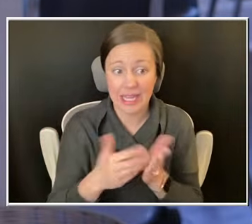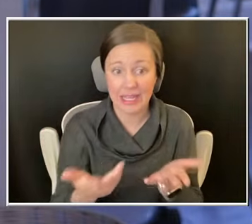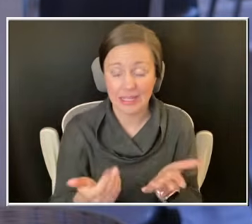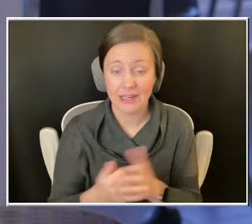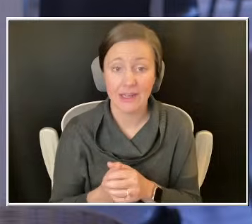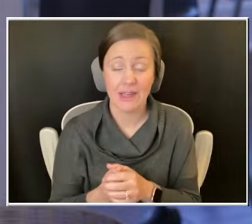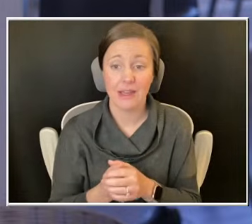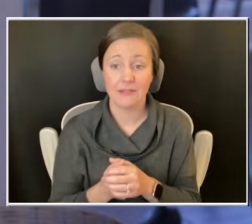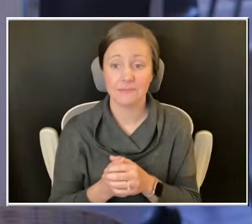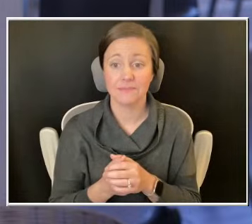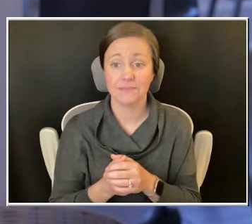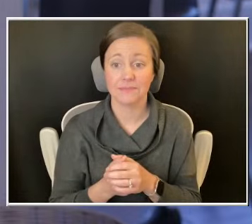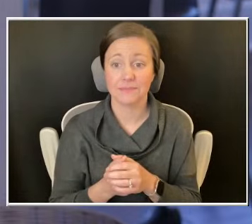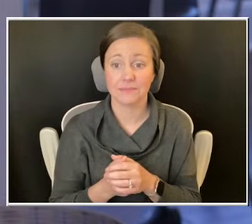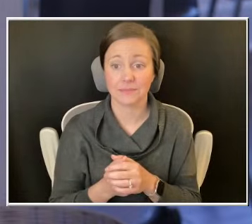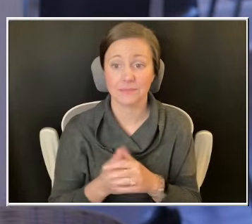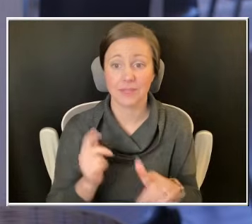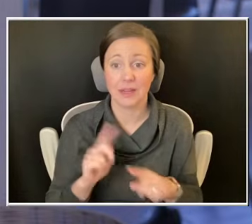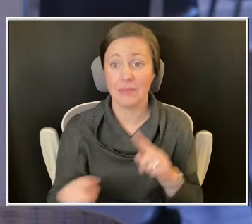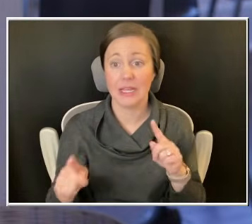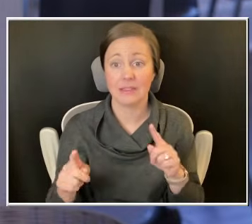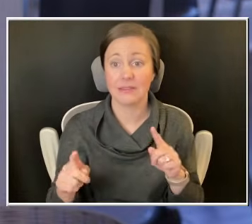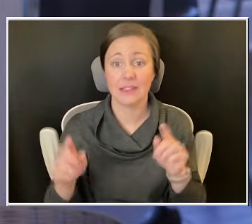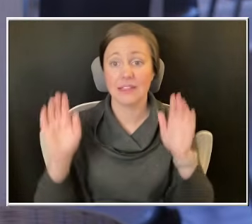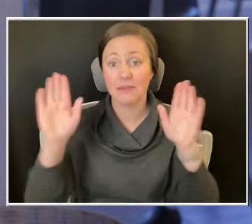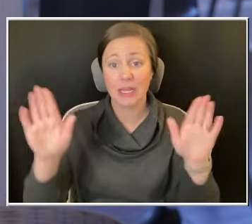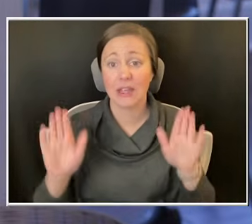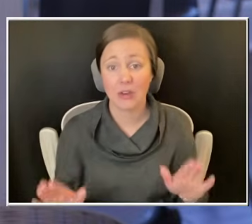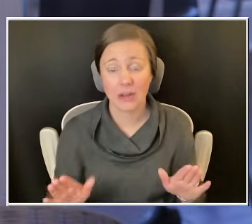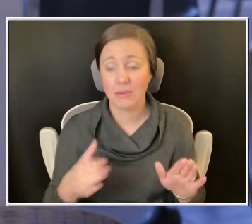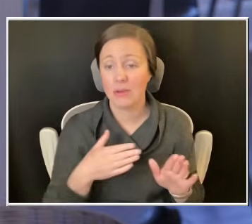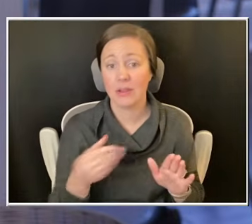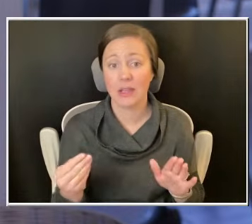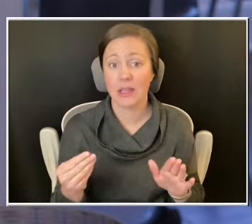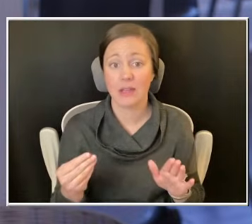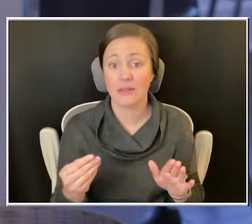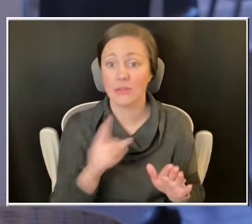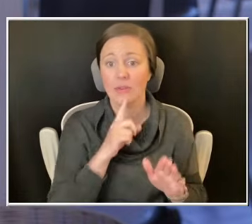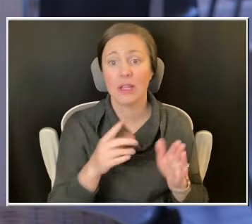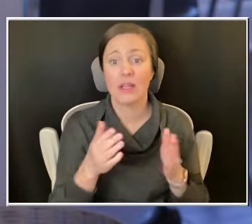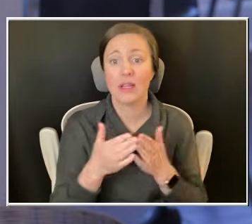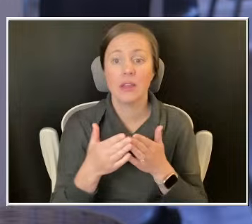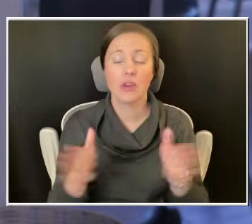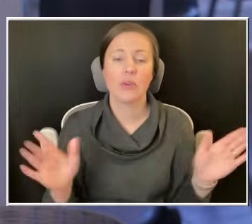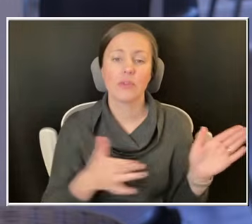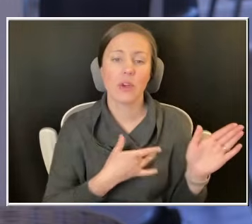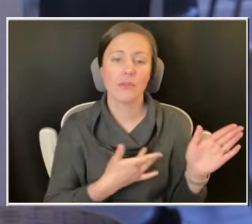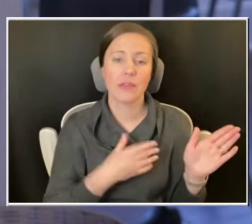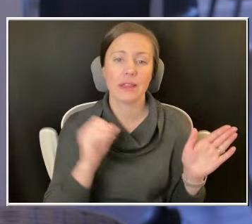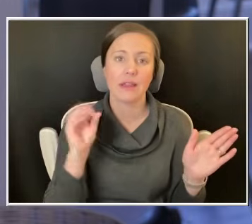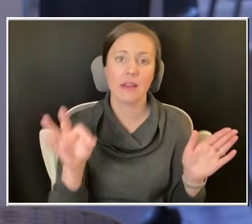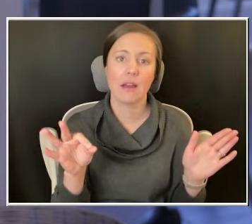But they've been just incredible. And with the overall feeling of,